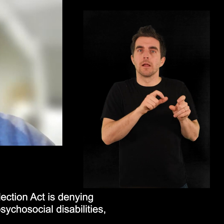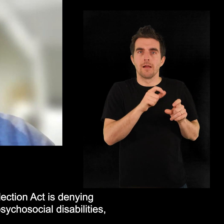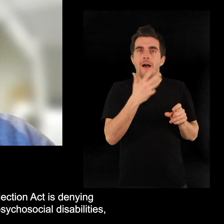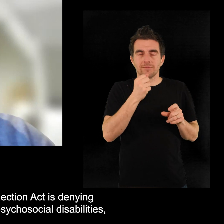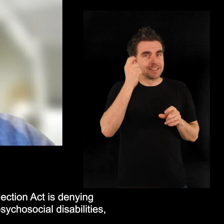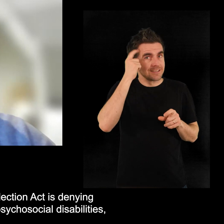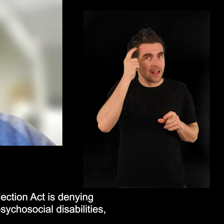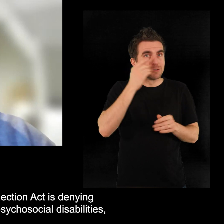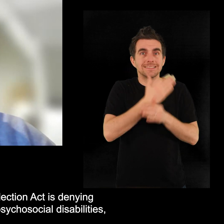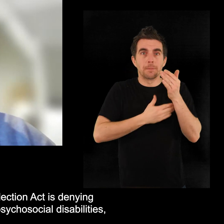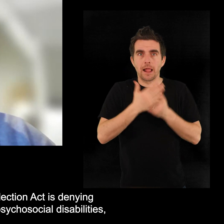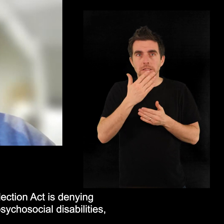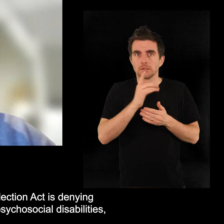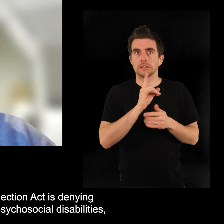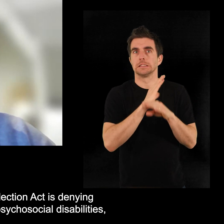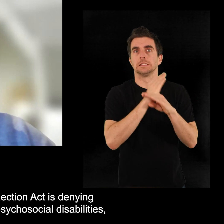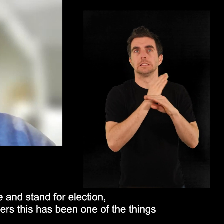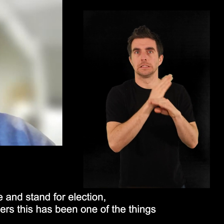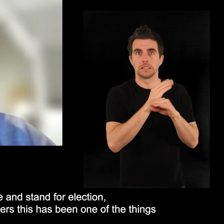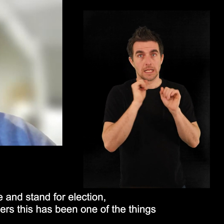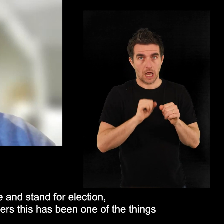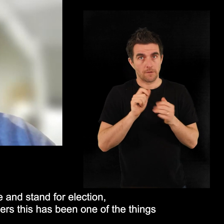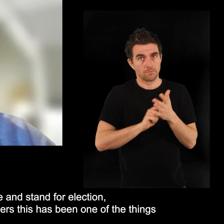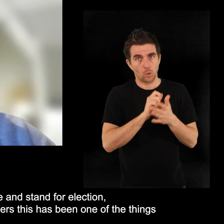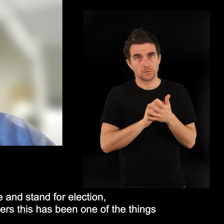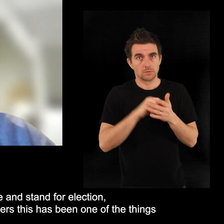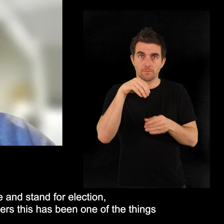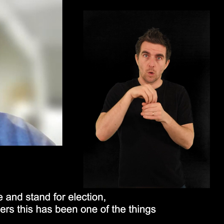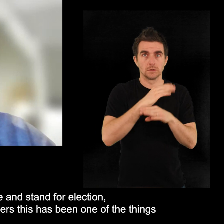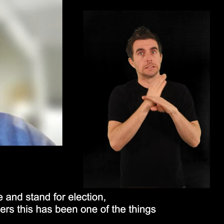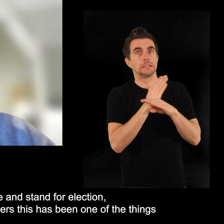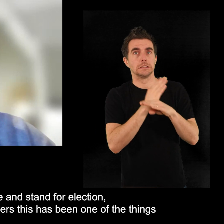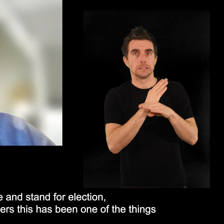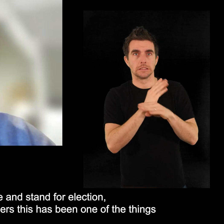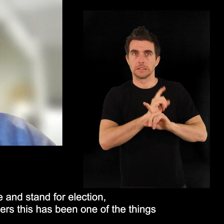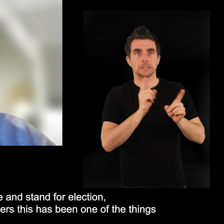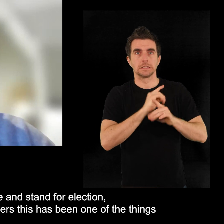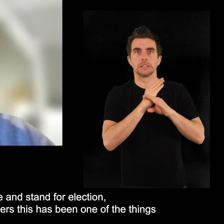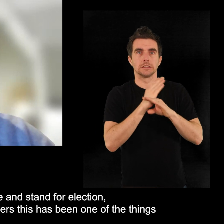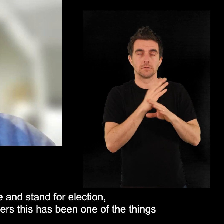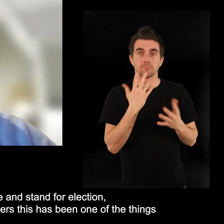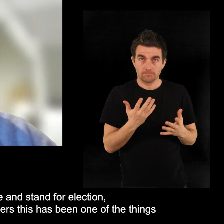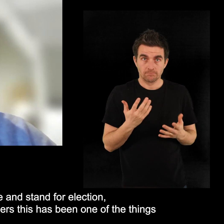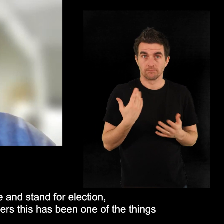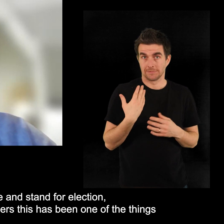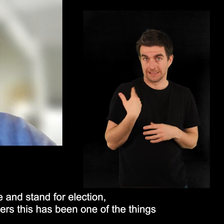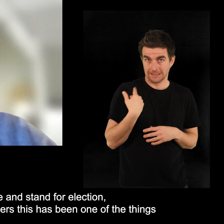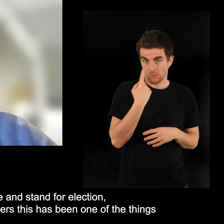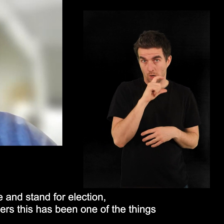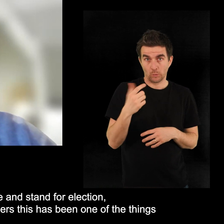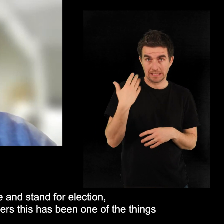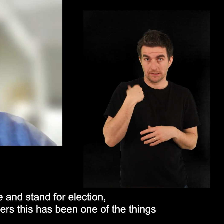of people with psychosocial disabilities being denied the right to vote and stand for